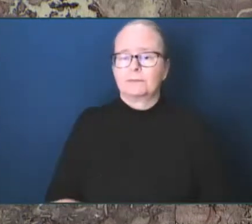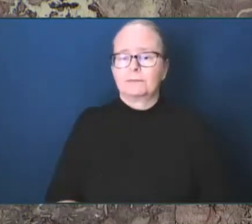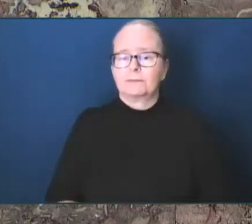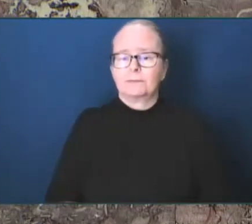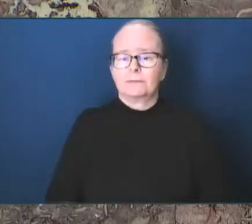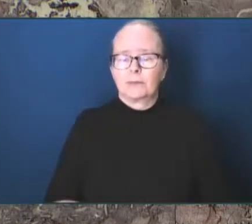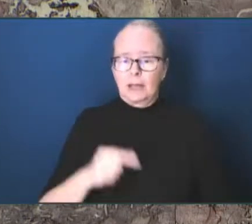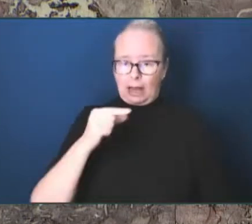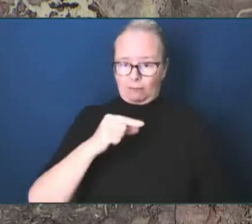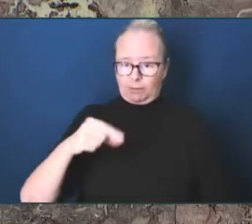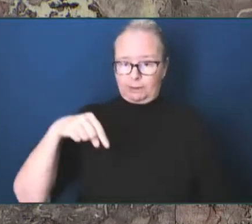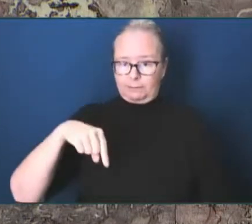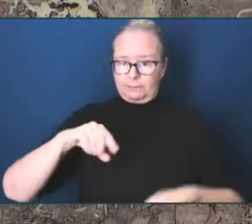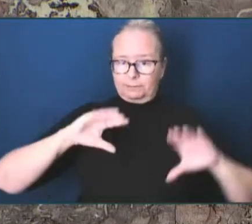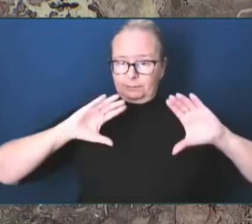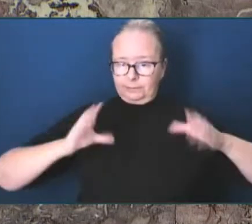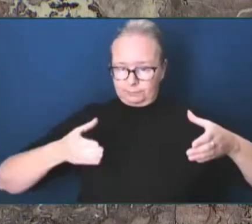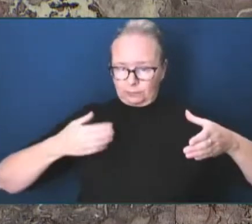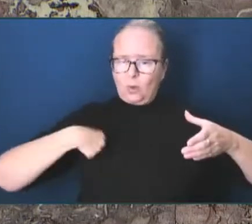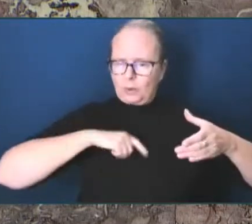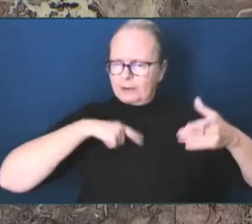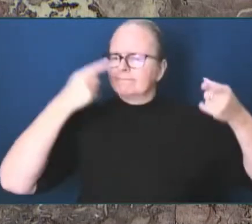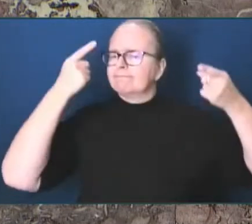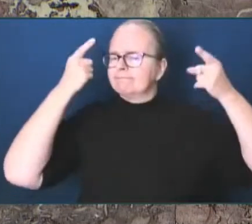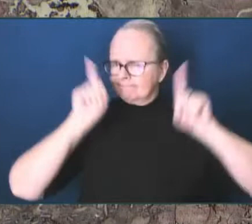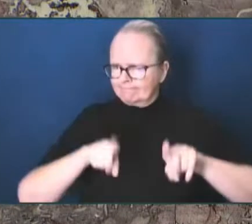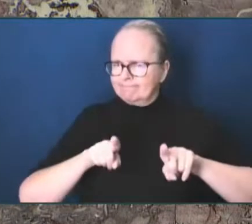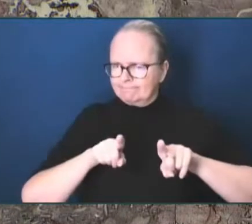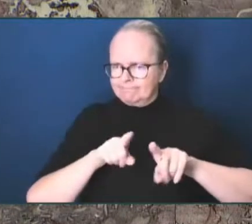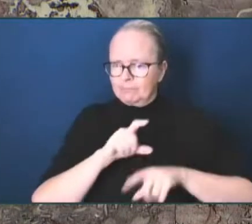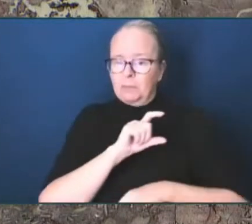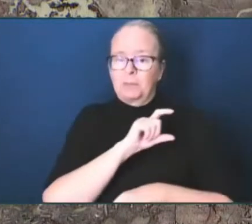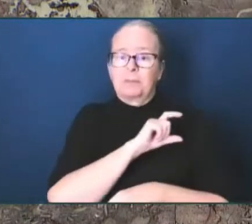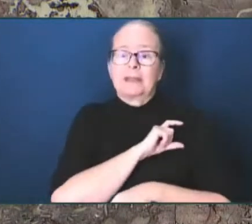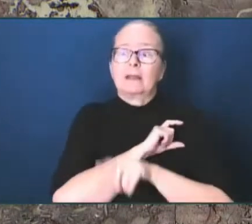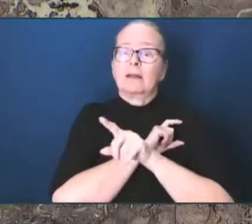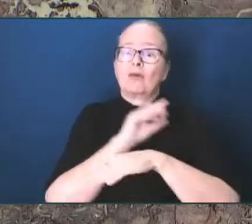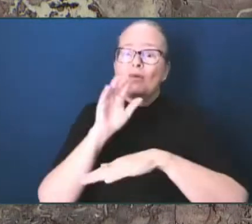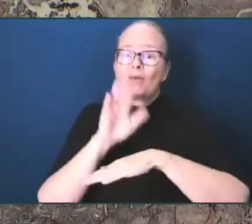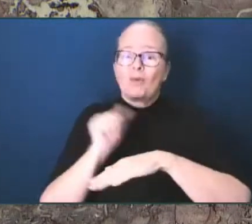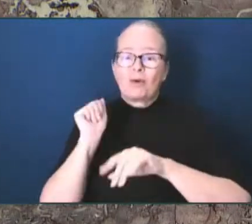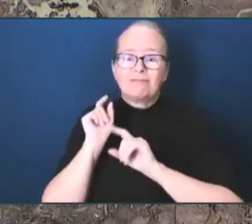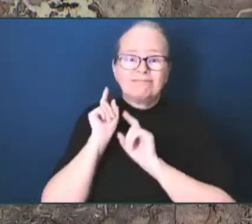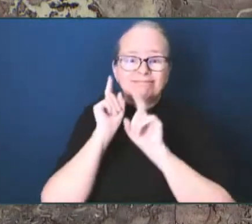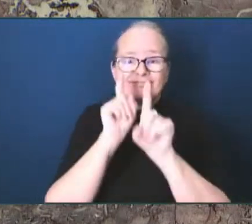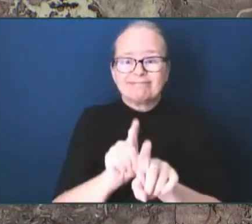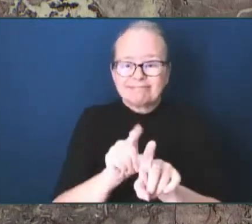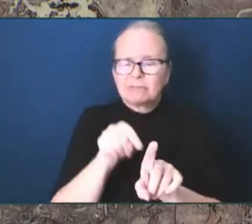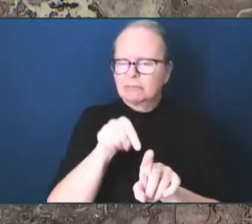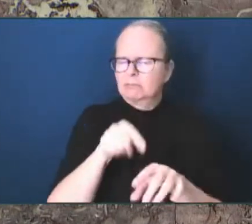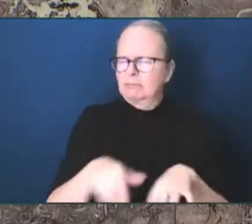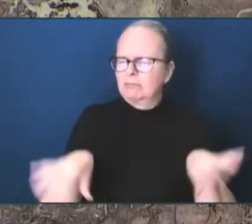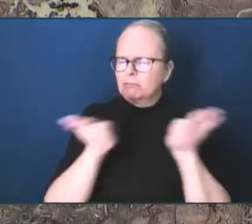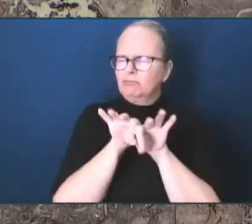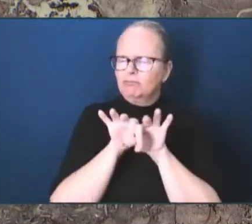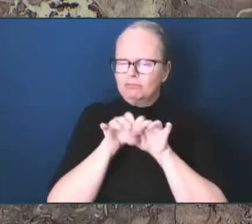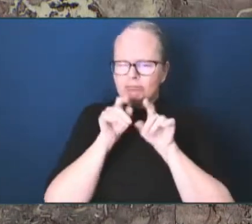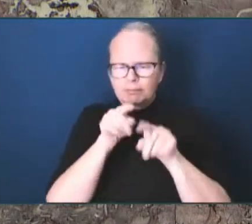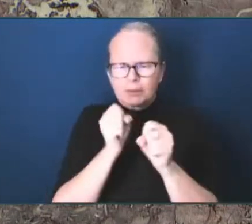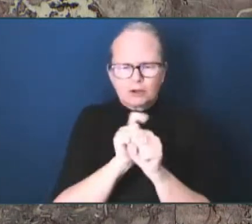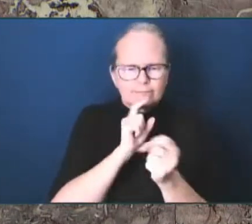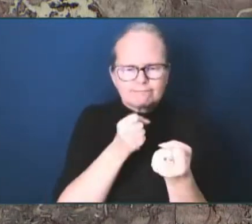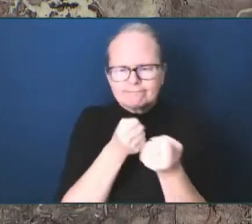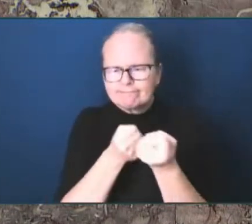every support available to them, and that is why we have stood up in so many ways in so many communities. In some cases, they're